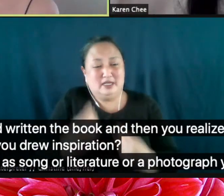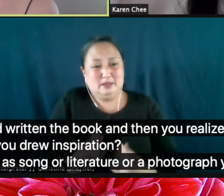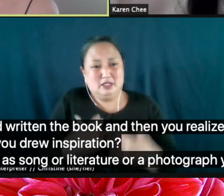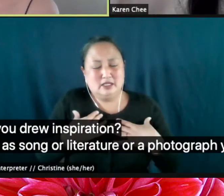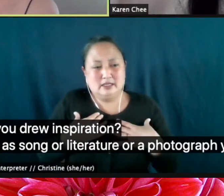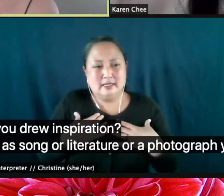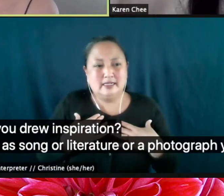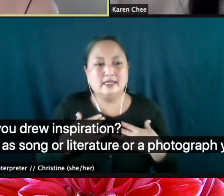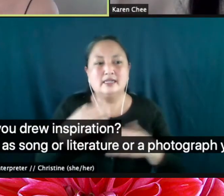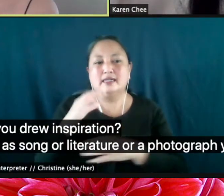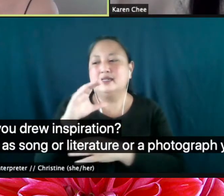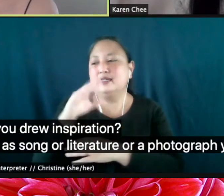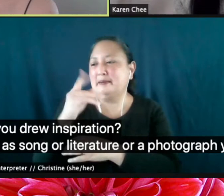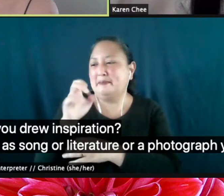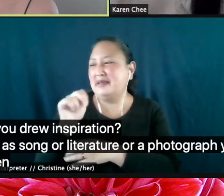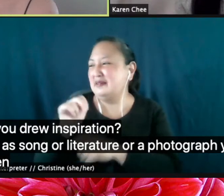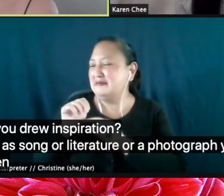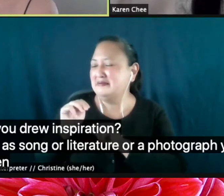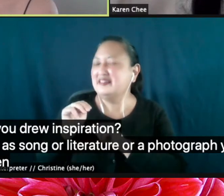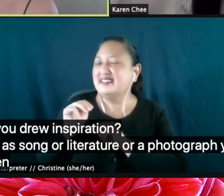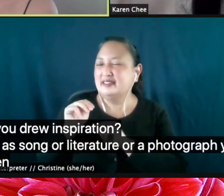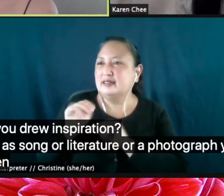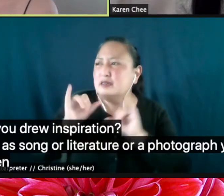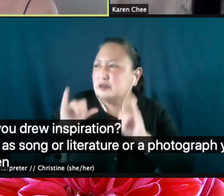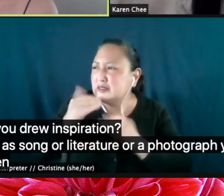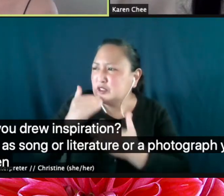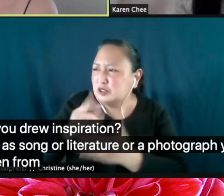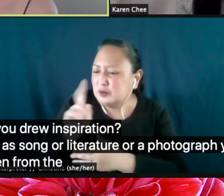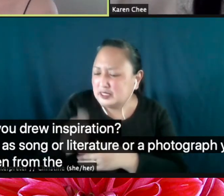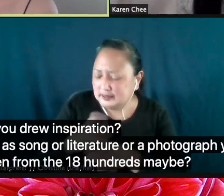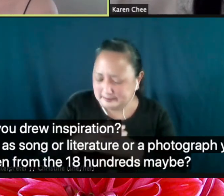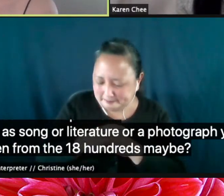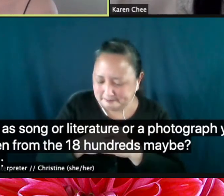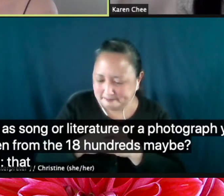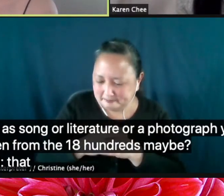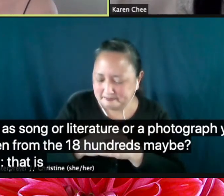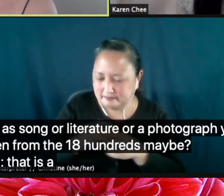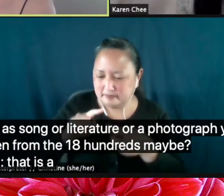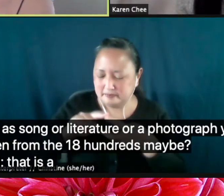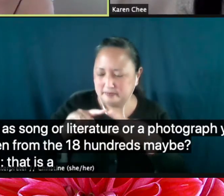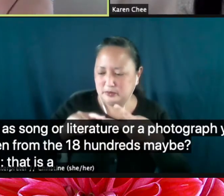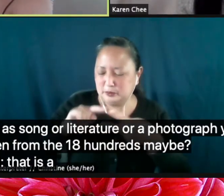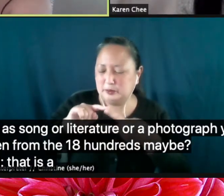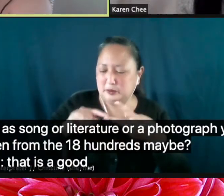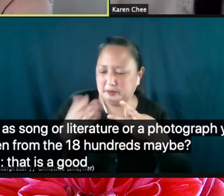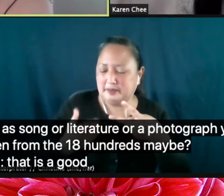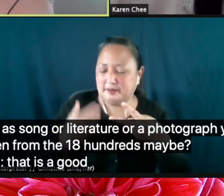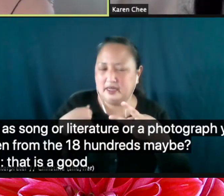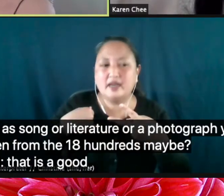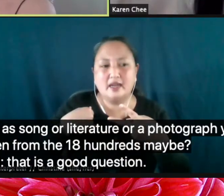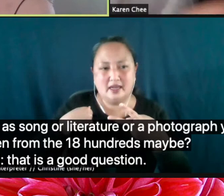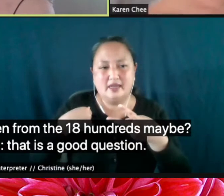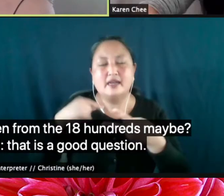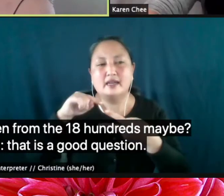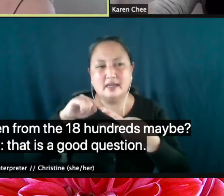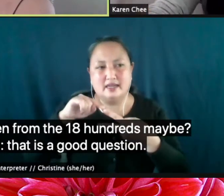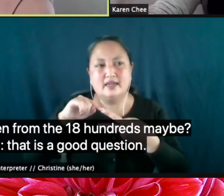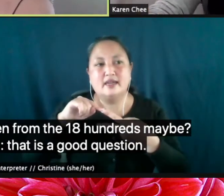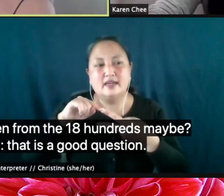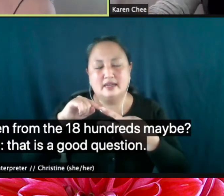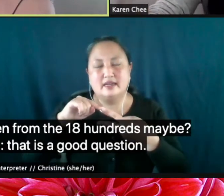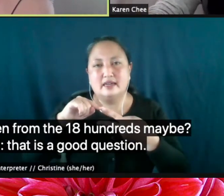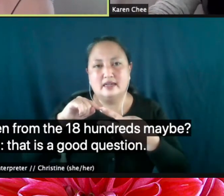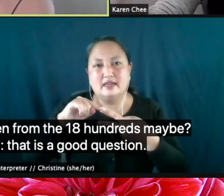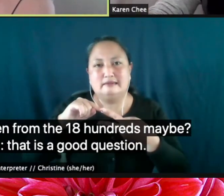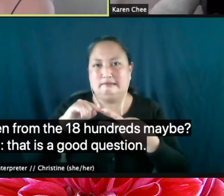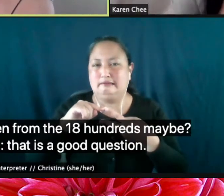That is a good question. So two maybe inspirations is I did go back and